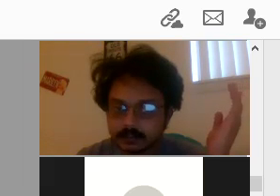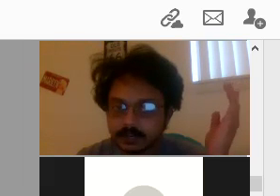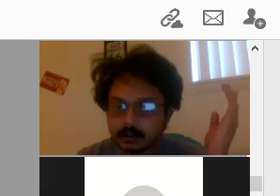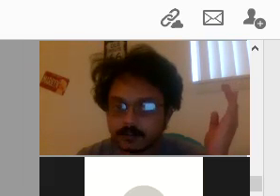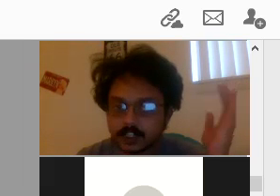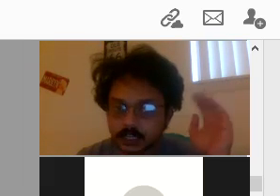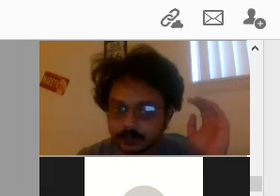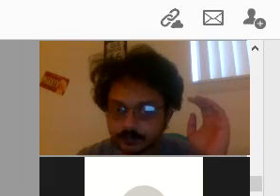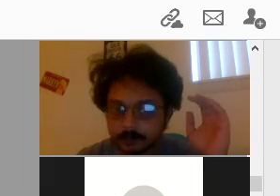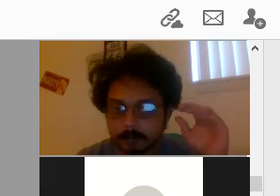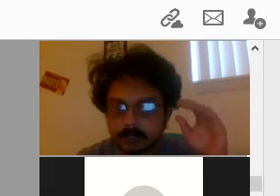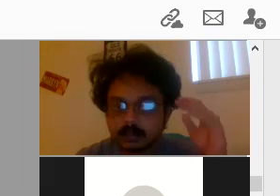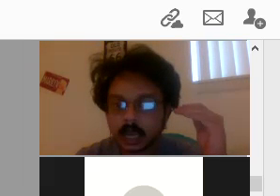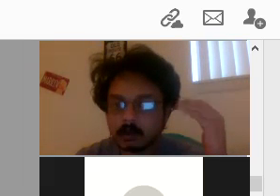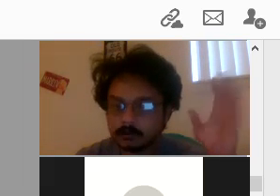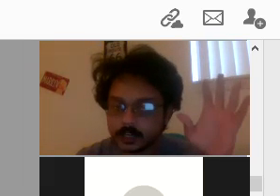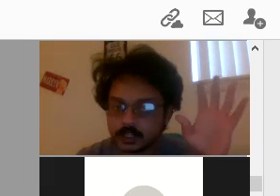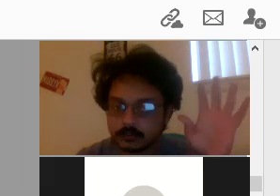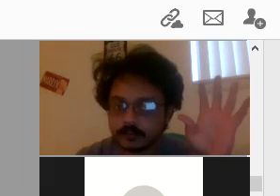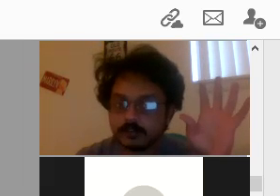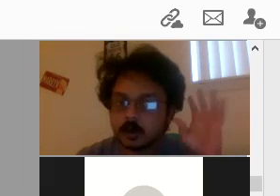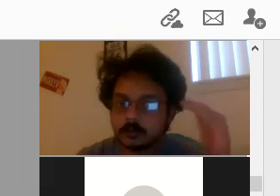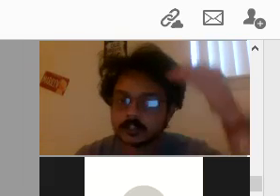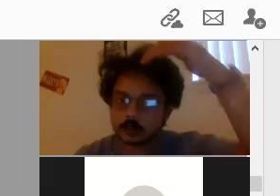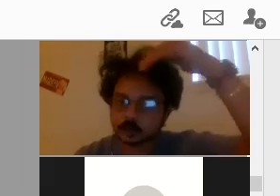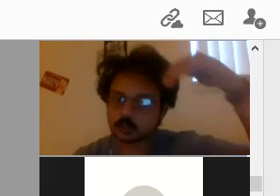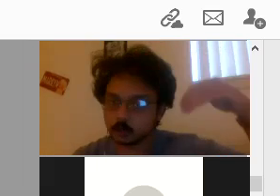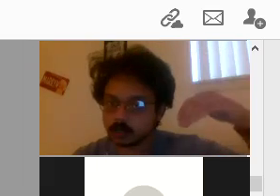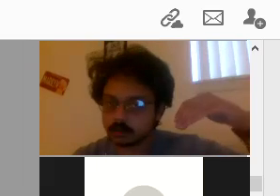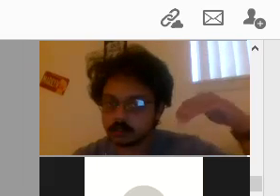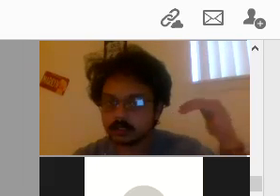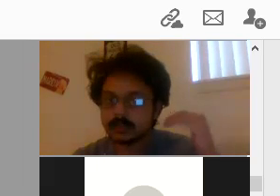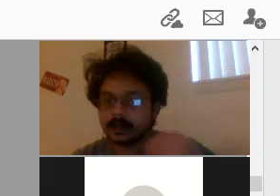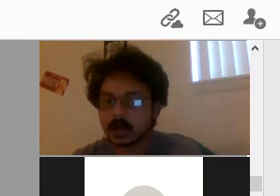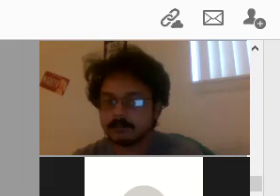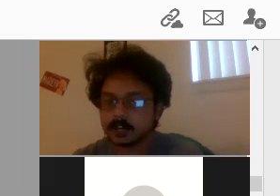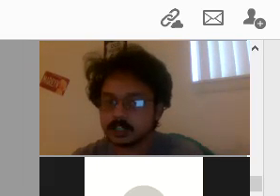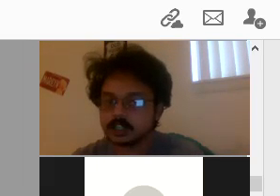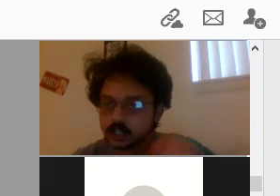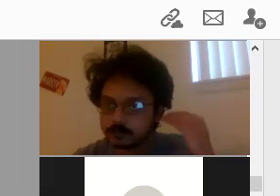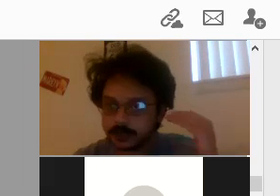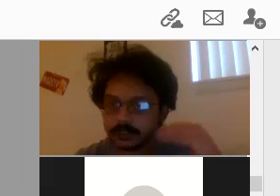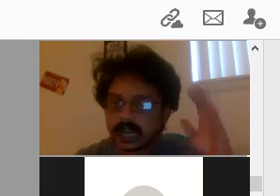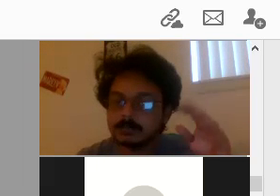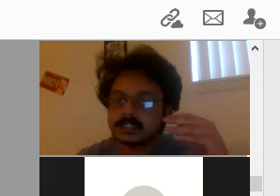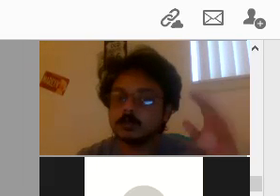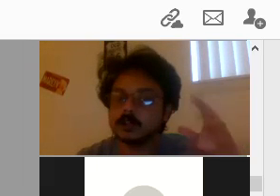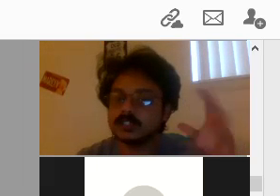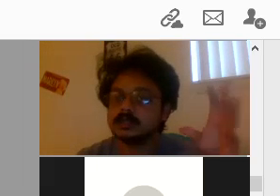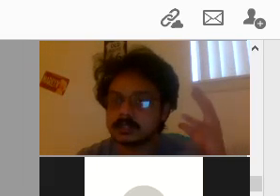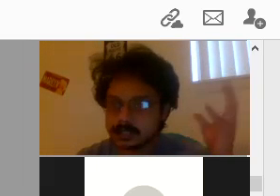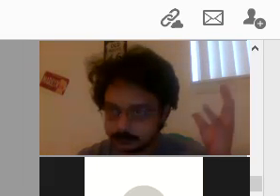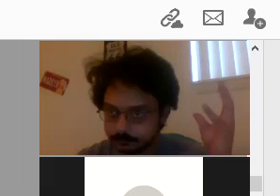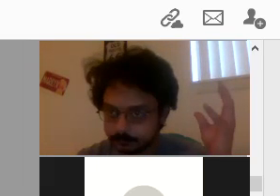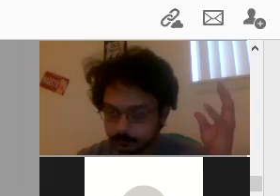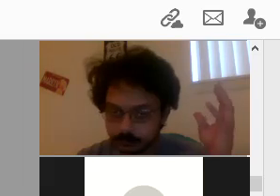as, given our function f of n, our function f of n will always grow slower than our function g of n times some